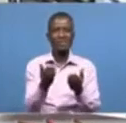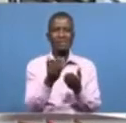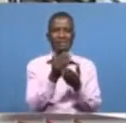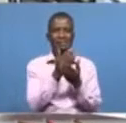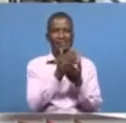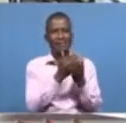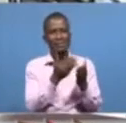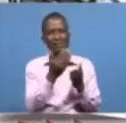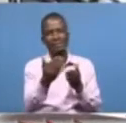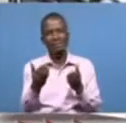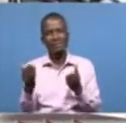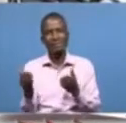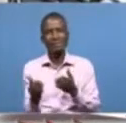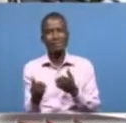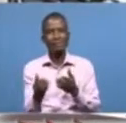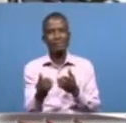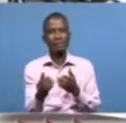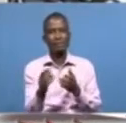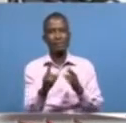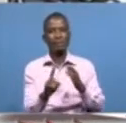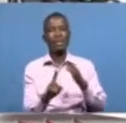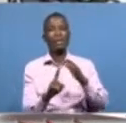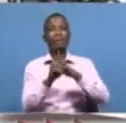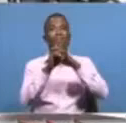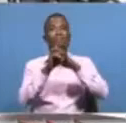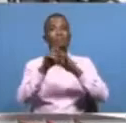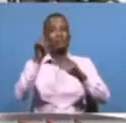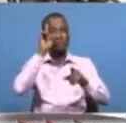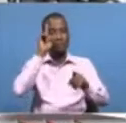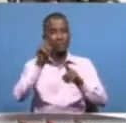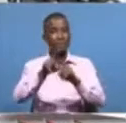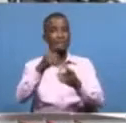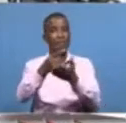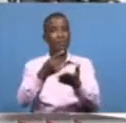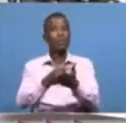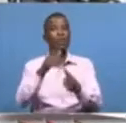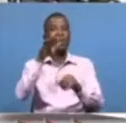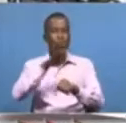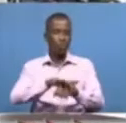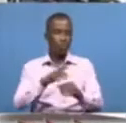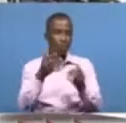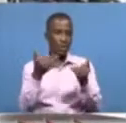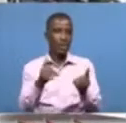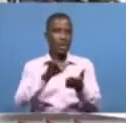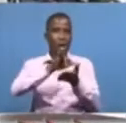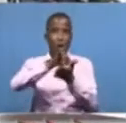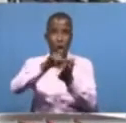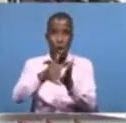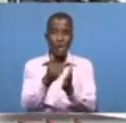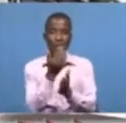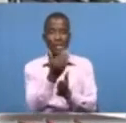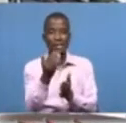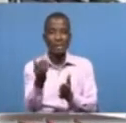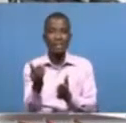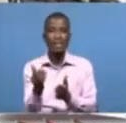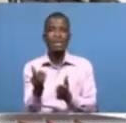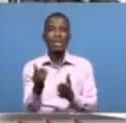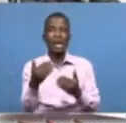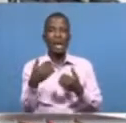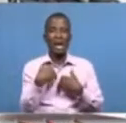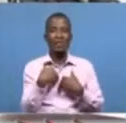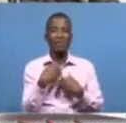certain conditionalities have been met. My lords, those conditionalities have been set